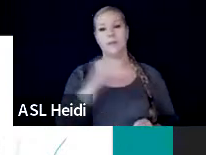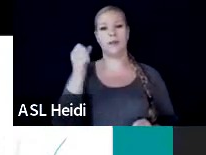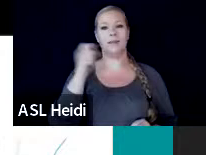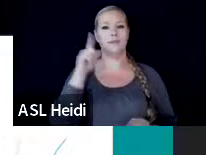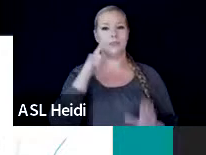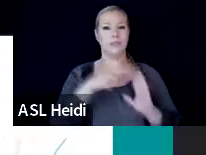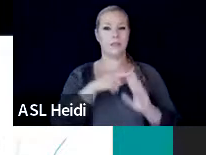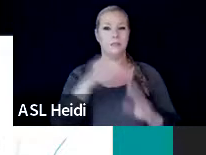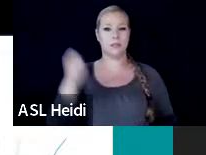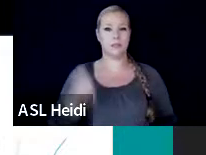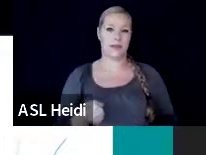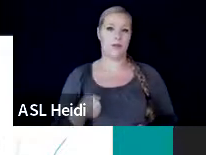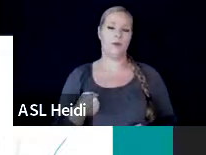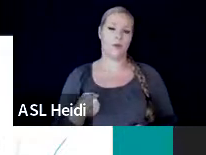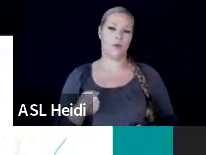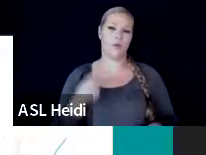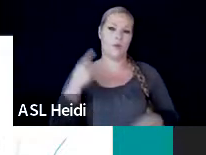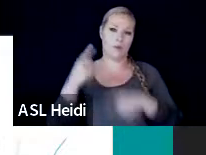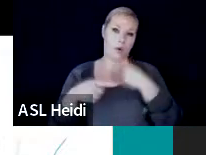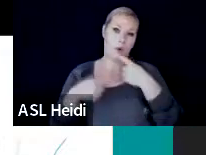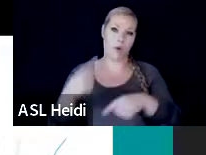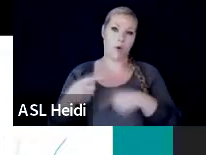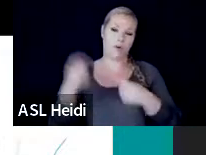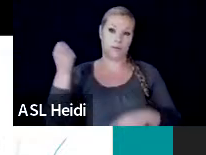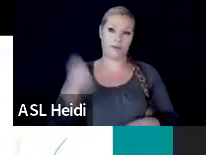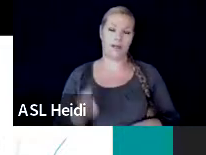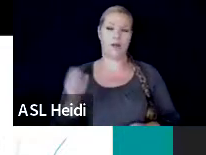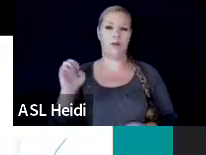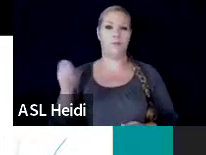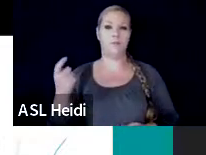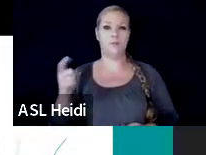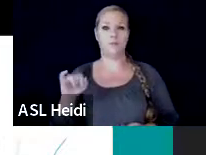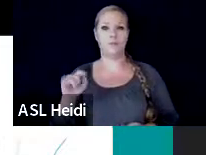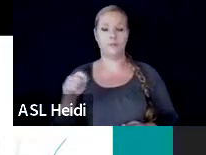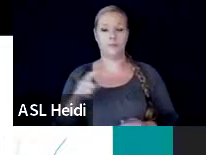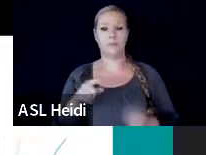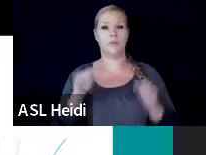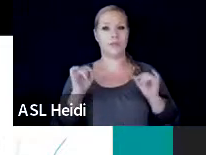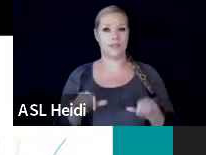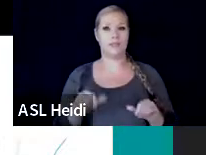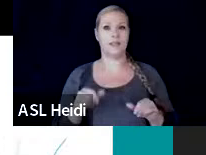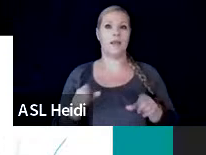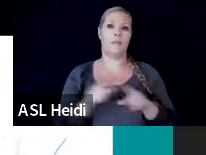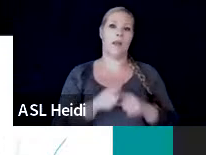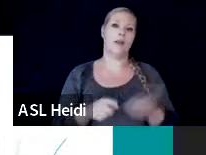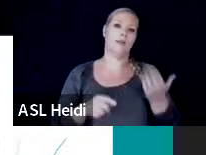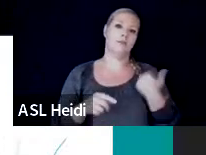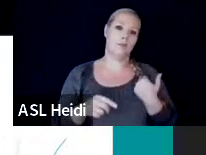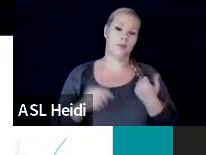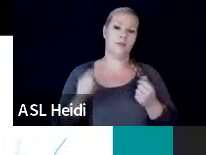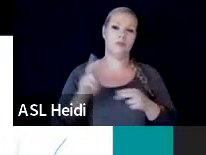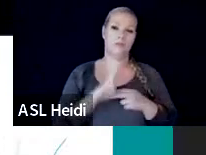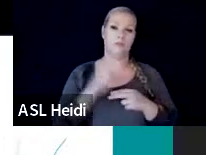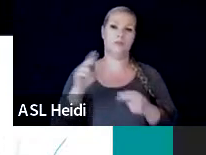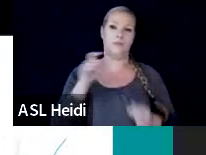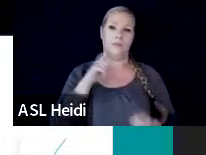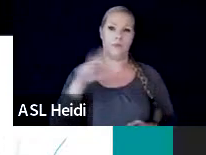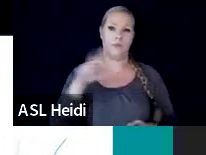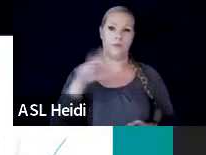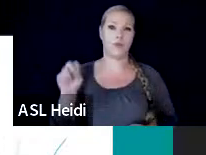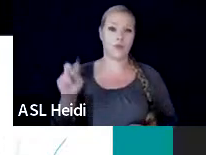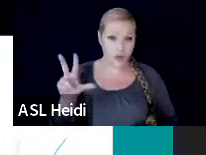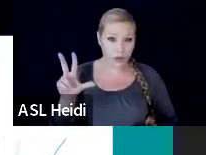southbound, the exit will move to the same exit as 39th